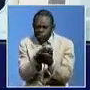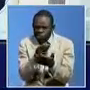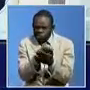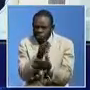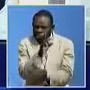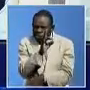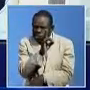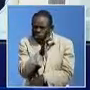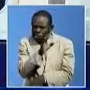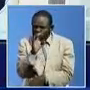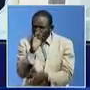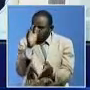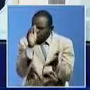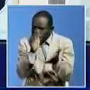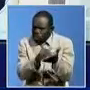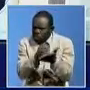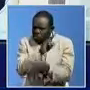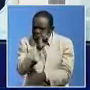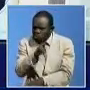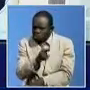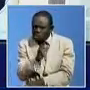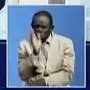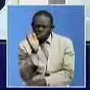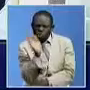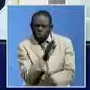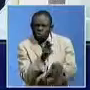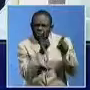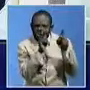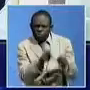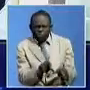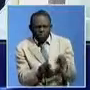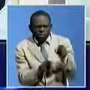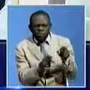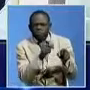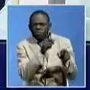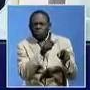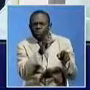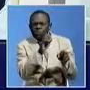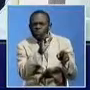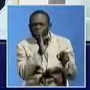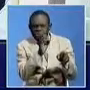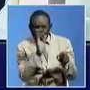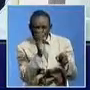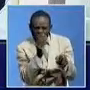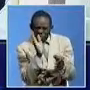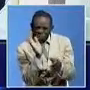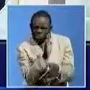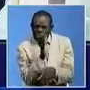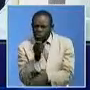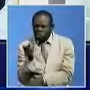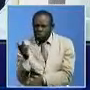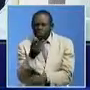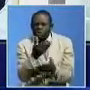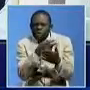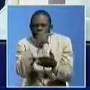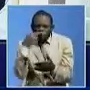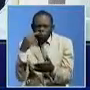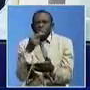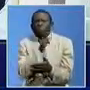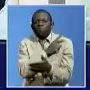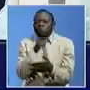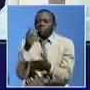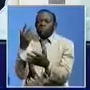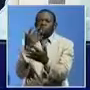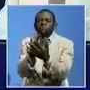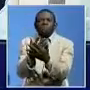$800,000 by the suspects belonging to Lloyd Chinjenge. Police spokesperson Ray Hamonga says the duo have been